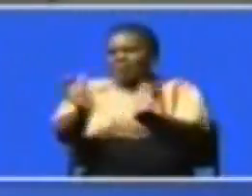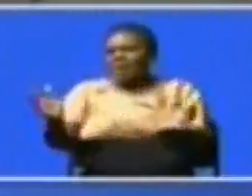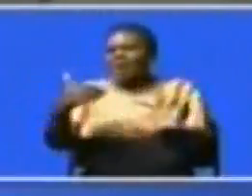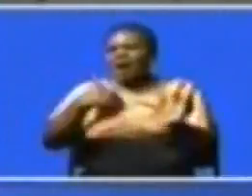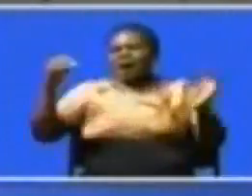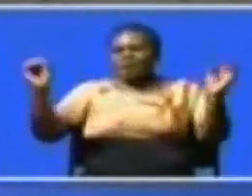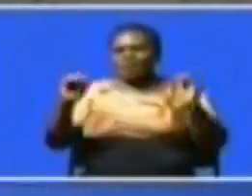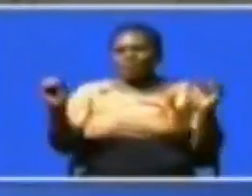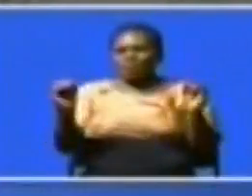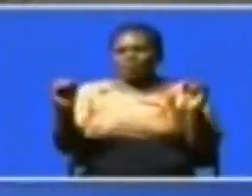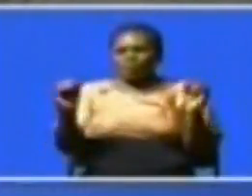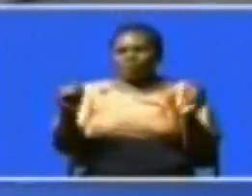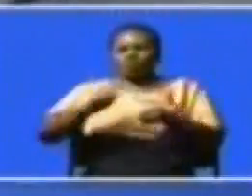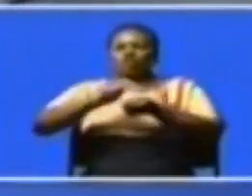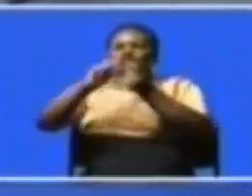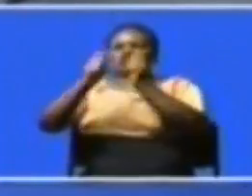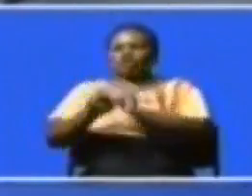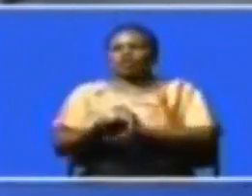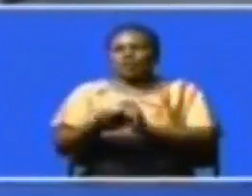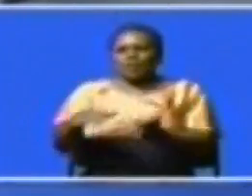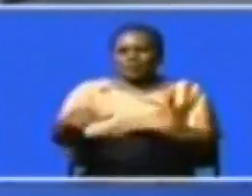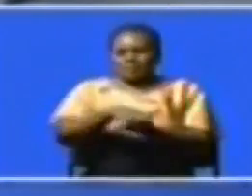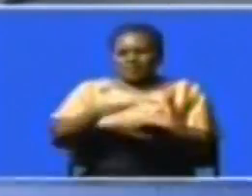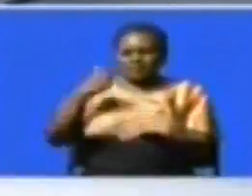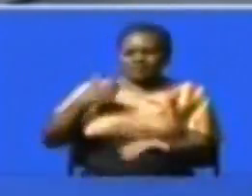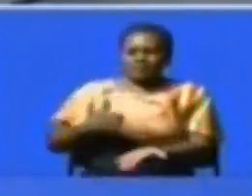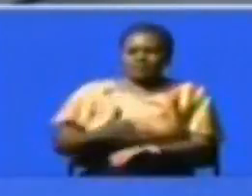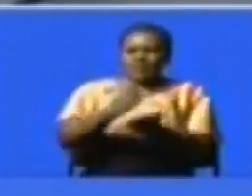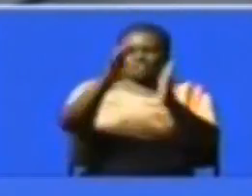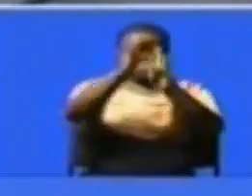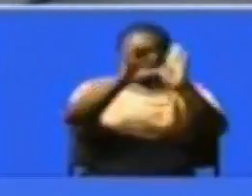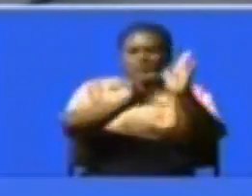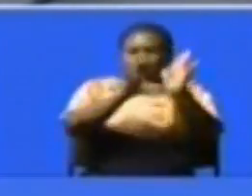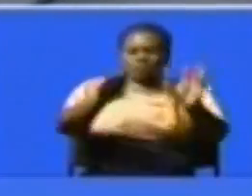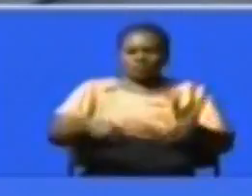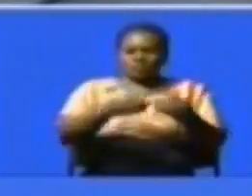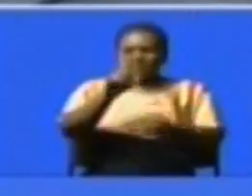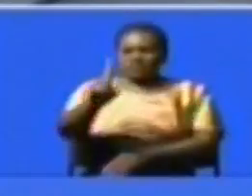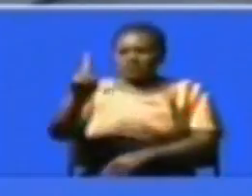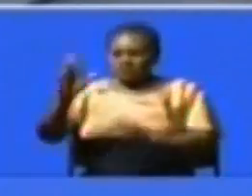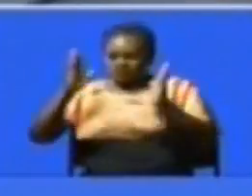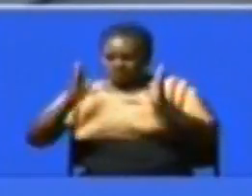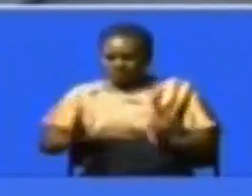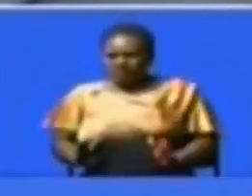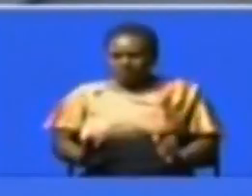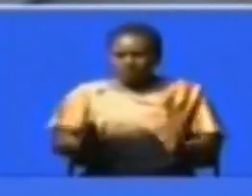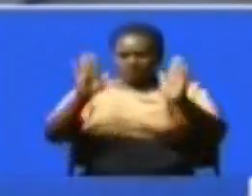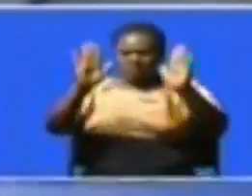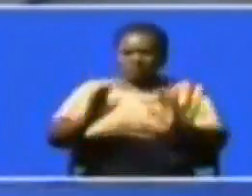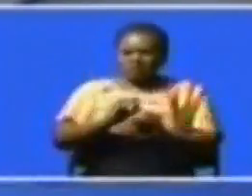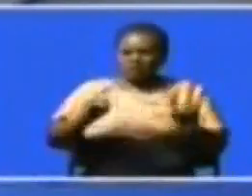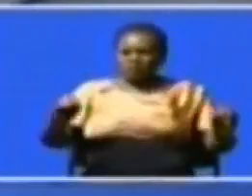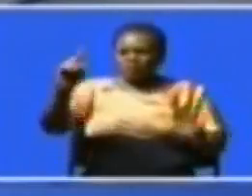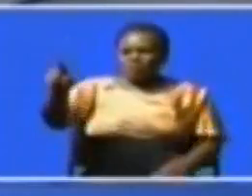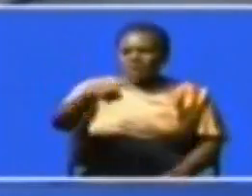a right to bail. That changed. One of the fundamental rights which the Constitution has given every citizen, irrespective of the offense that one